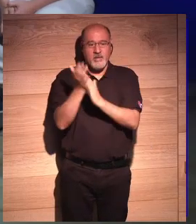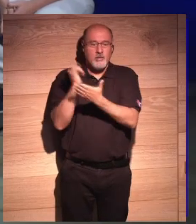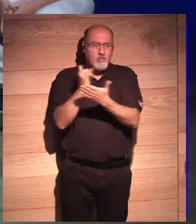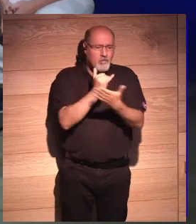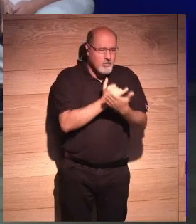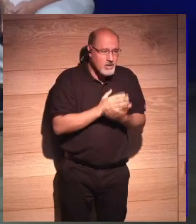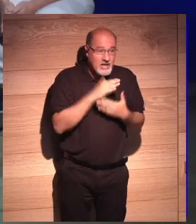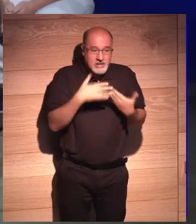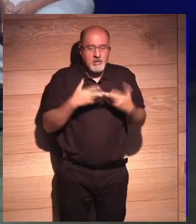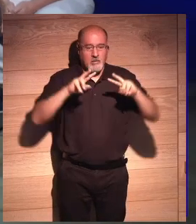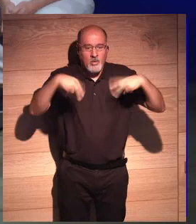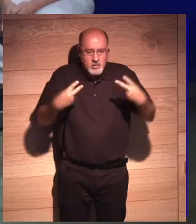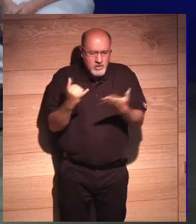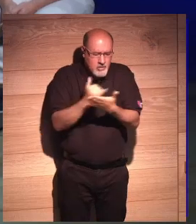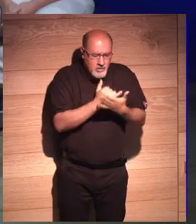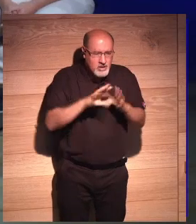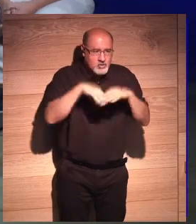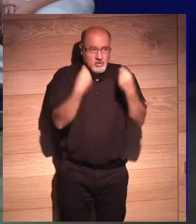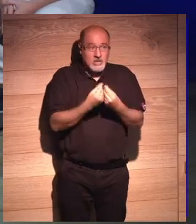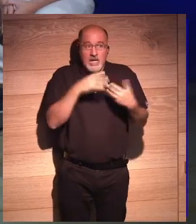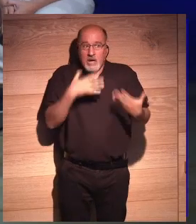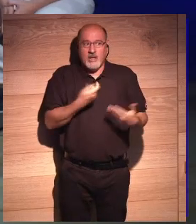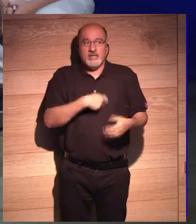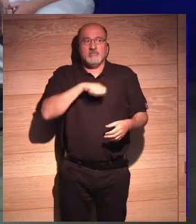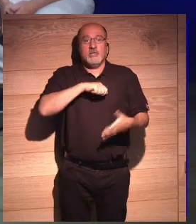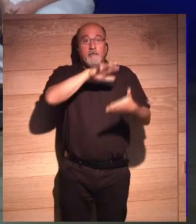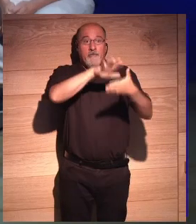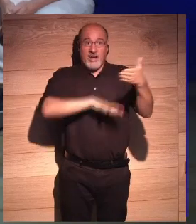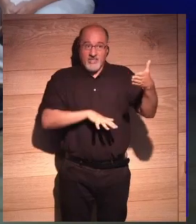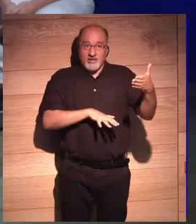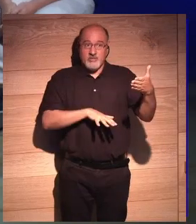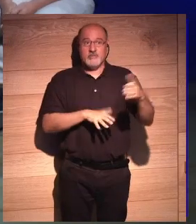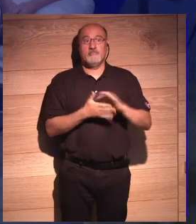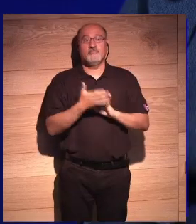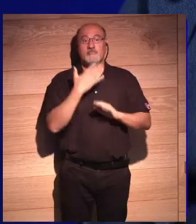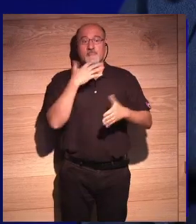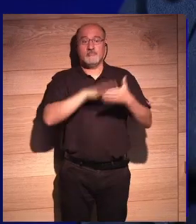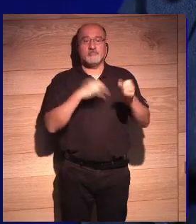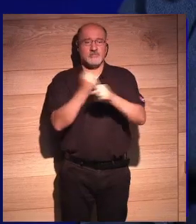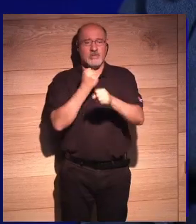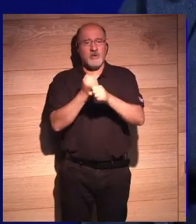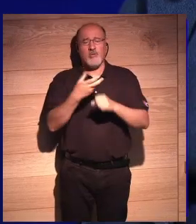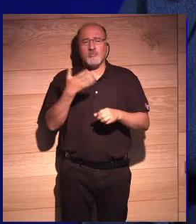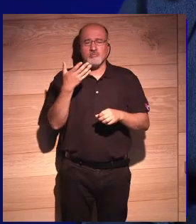It's very specific of VR because we can't experience it with any other means. And here in Spain, in Barcelona,